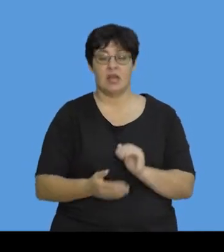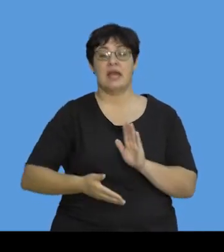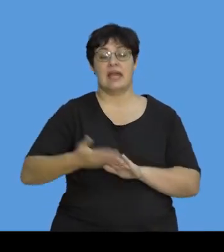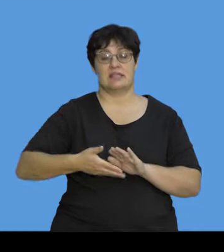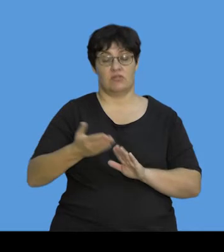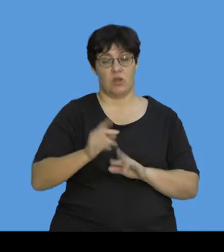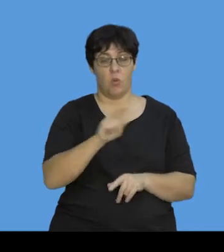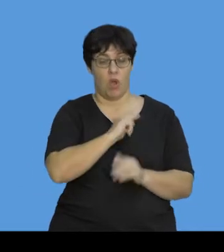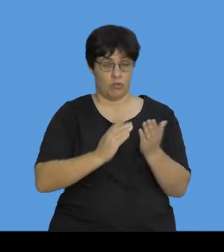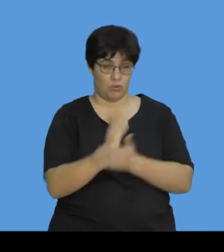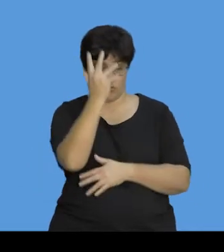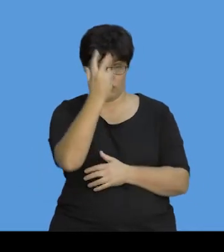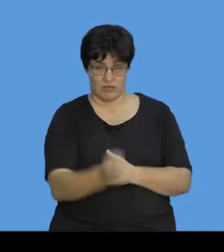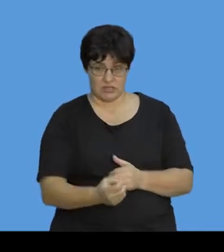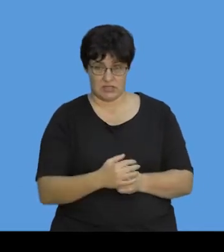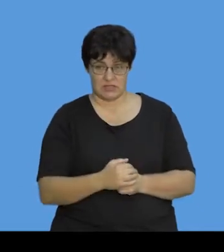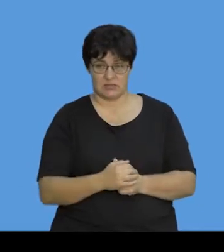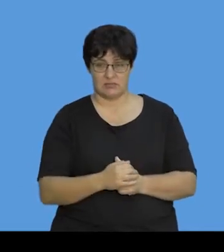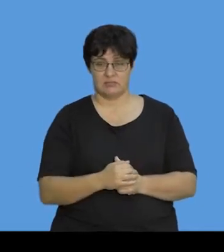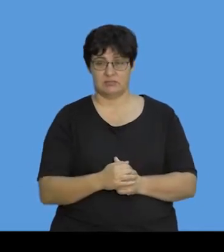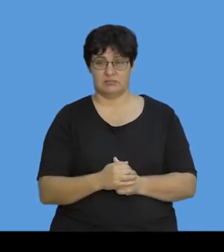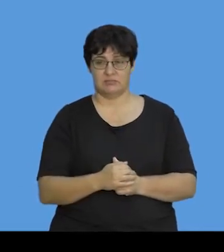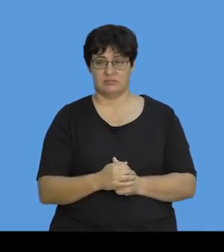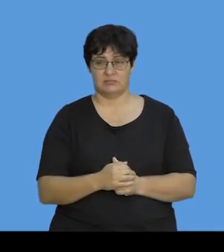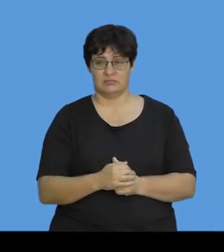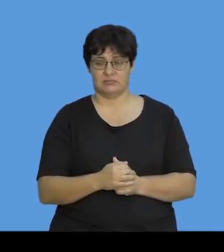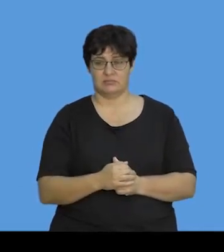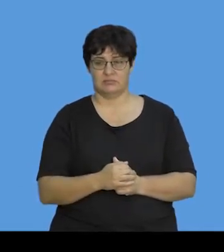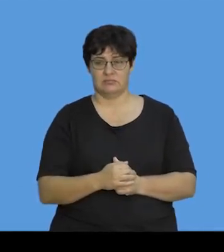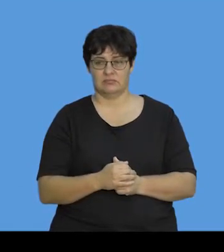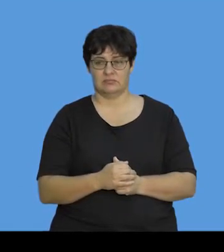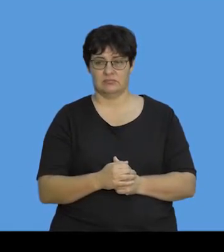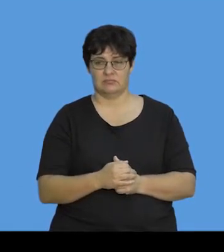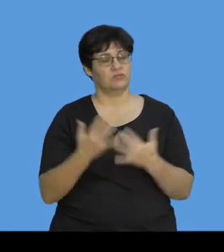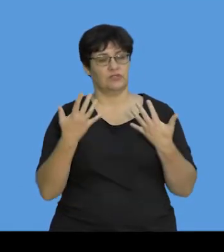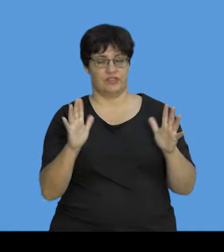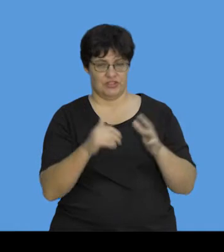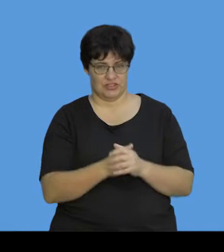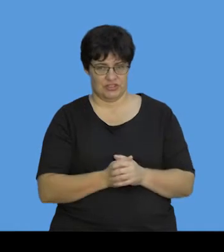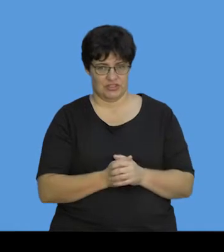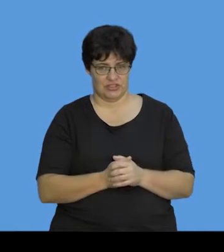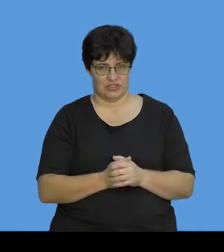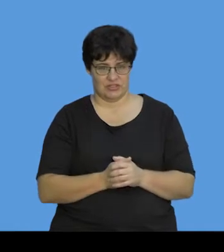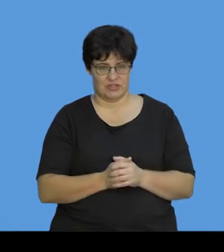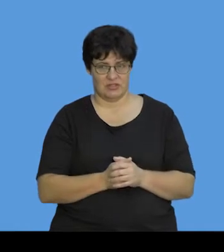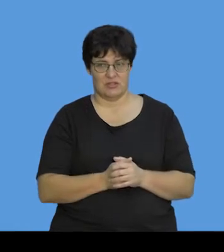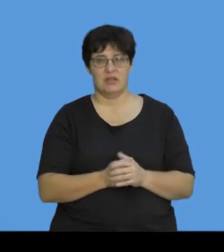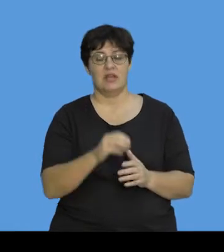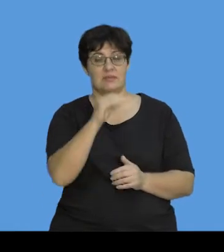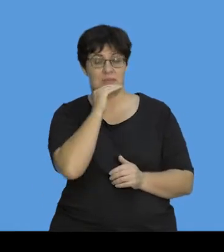Acceleration due to gravity. Oopsie, wrong way. Oh no, those are our keywords for today.